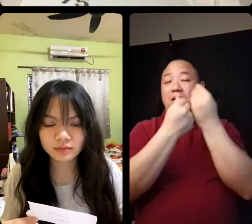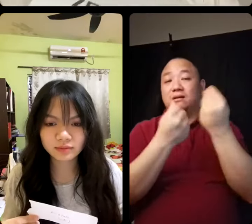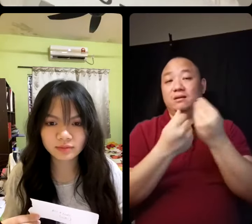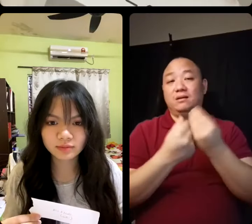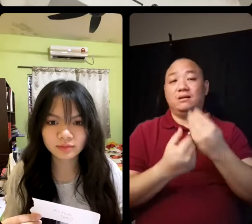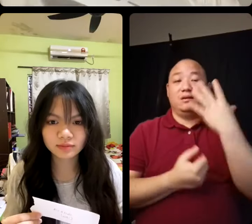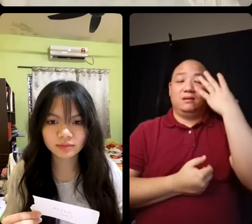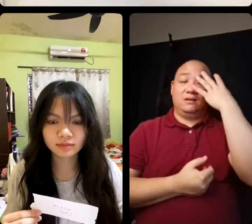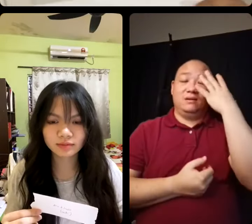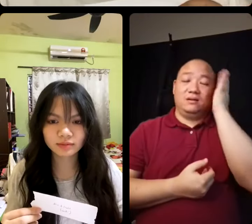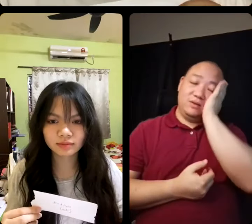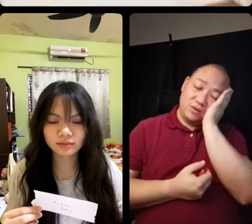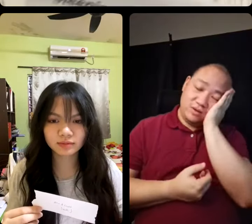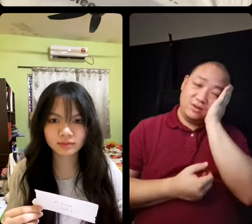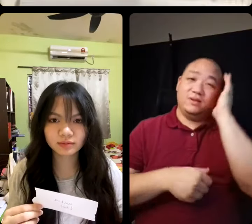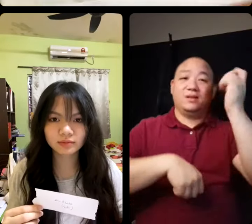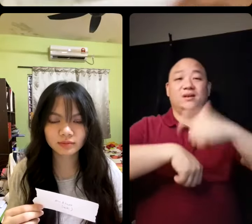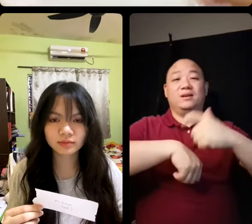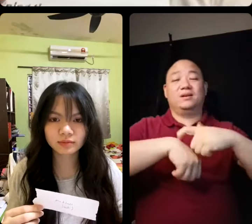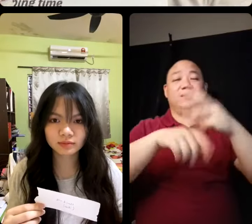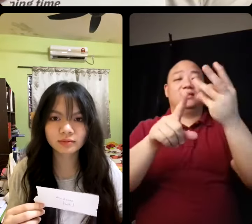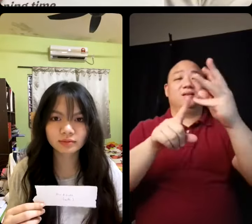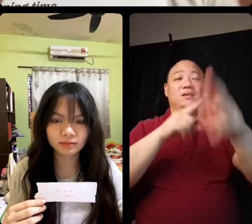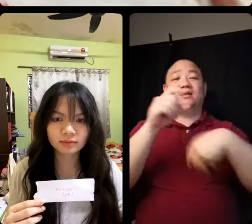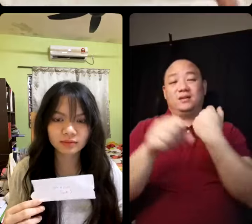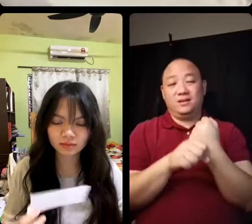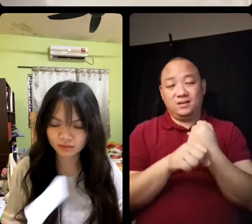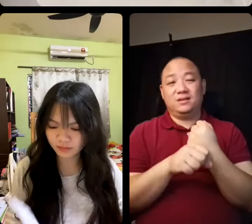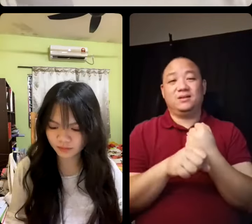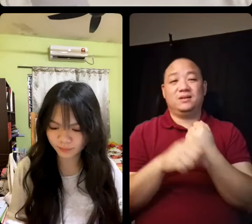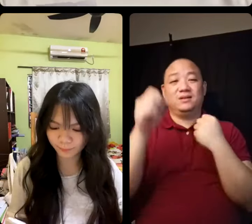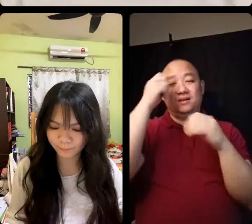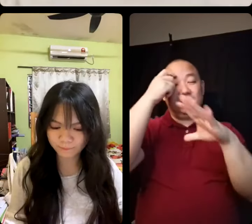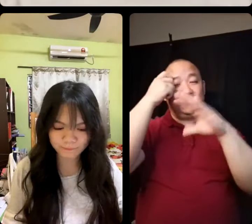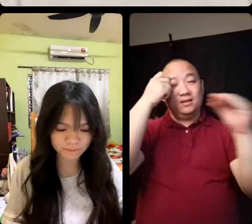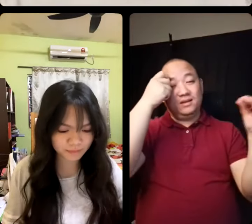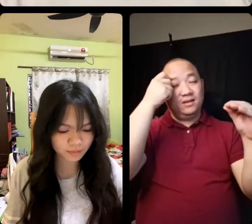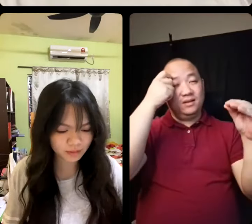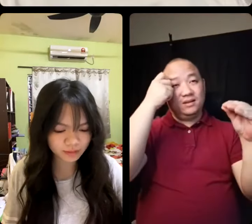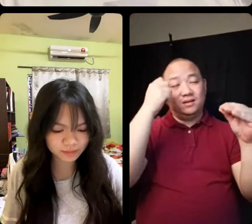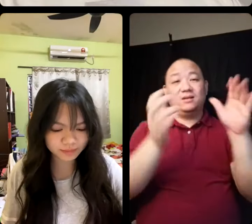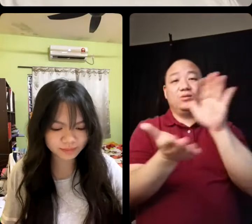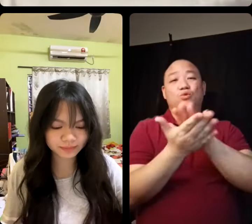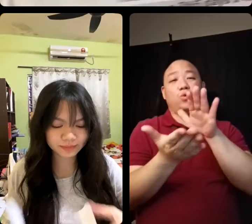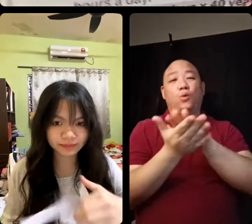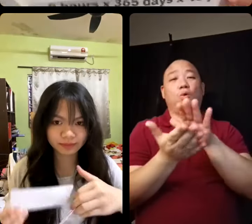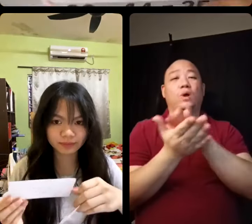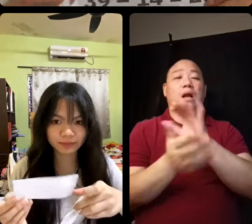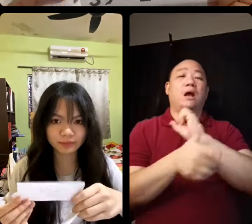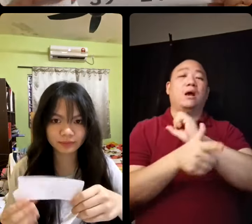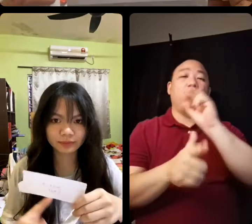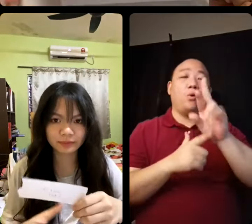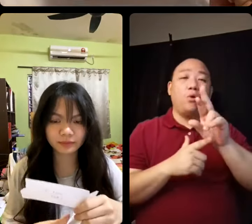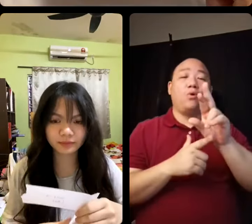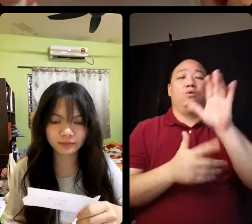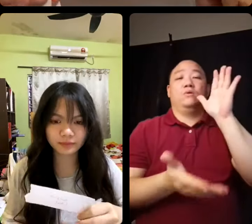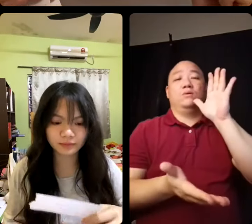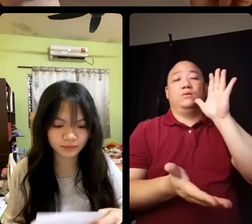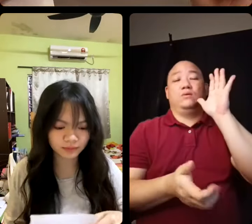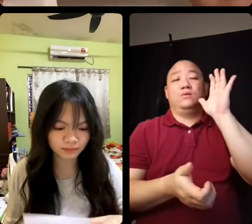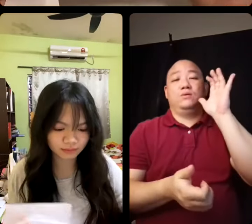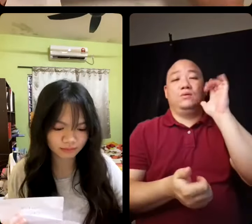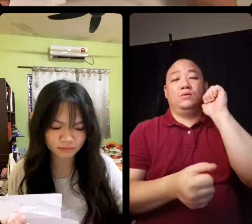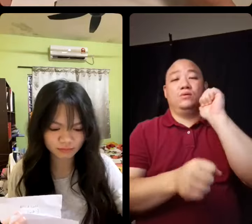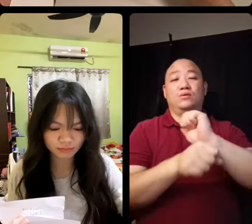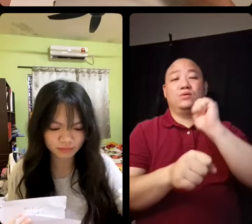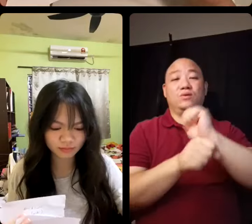to our 16 years of life. And also right now we are on to our work and school time,